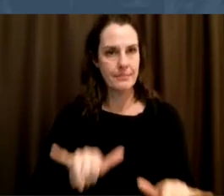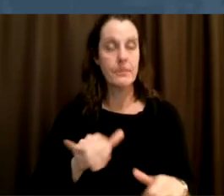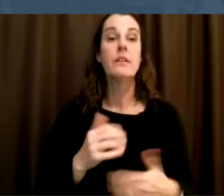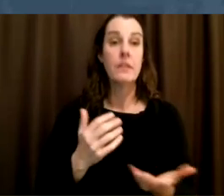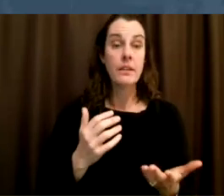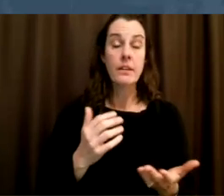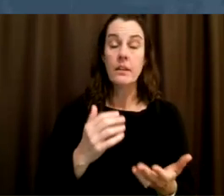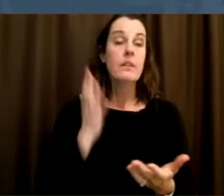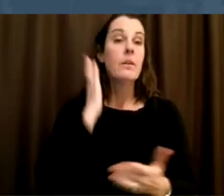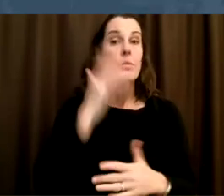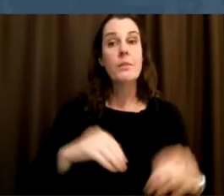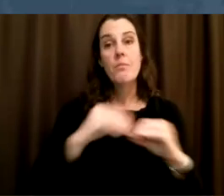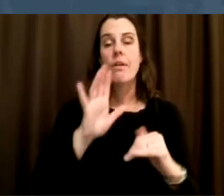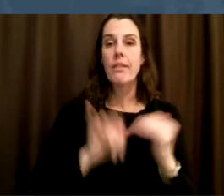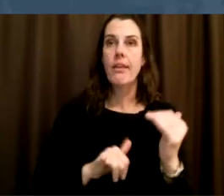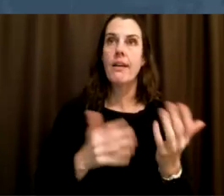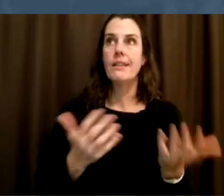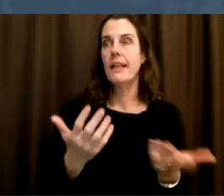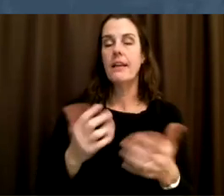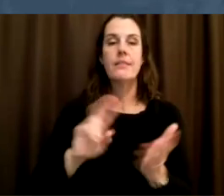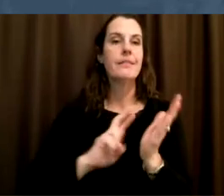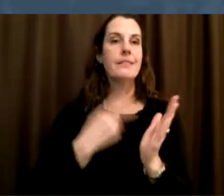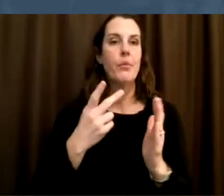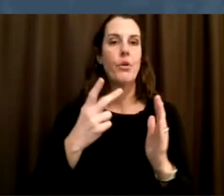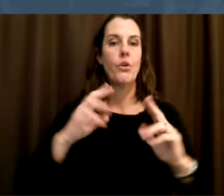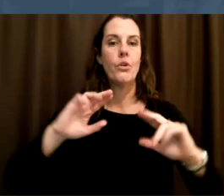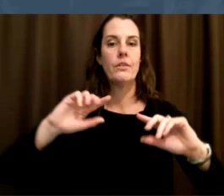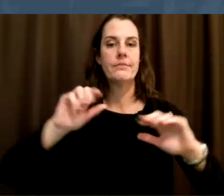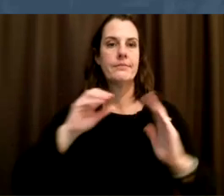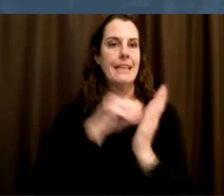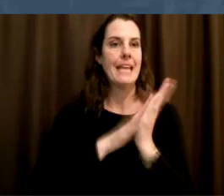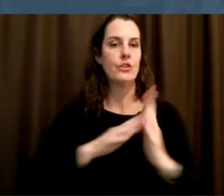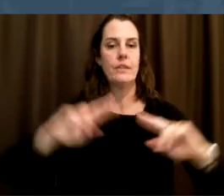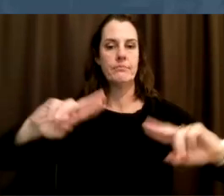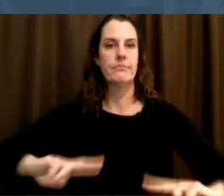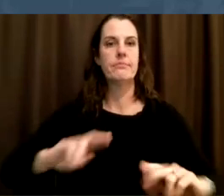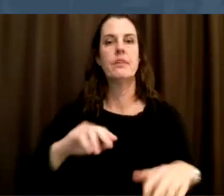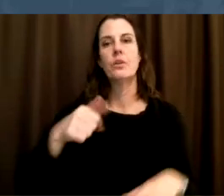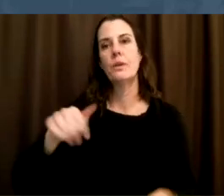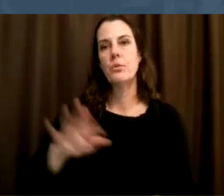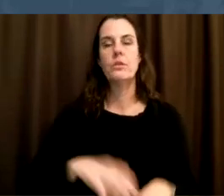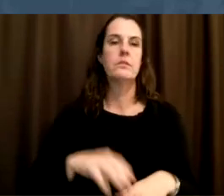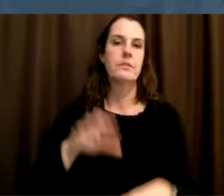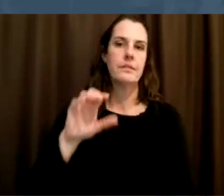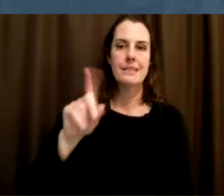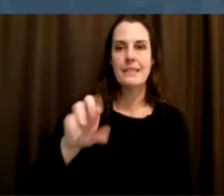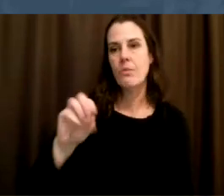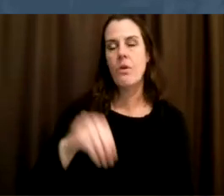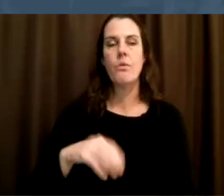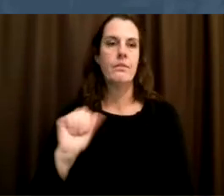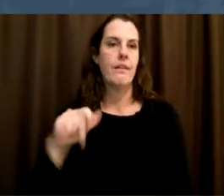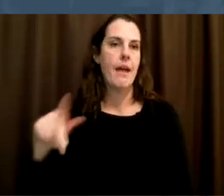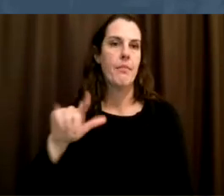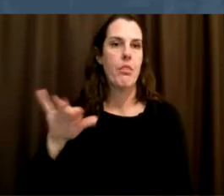more than just the double entry bookkeeping software, QuickBooks, Xero, Applos, any fund accounting